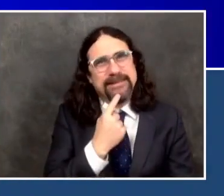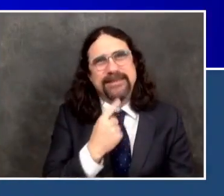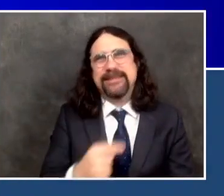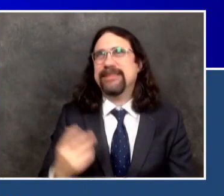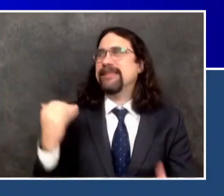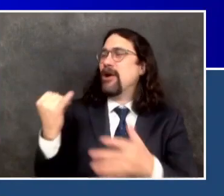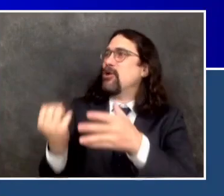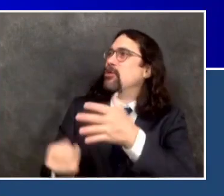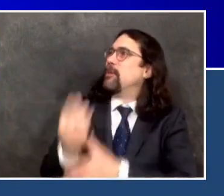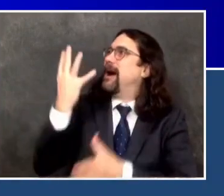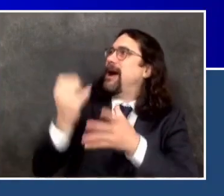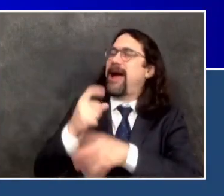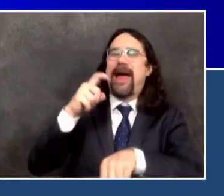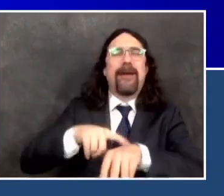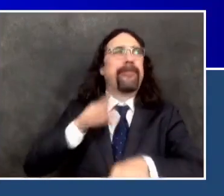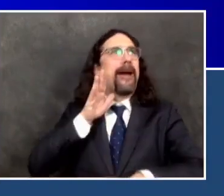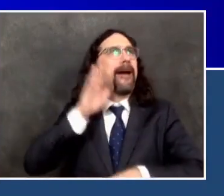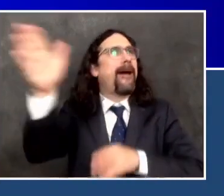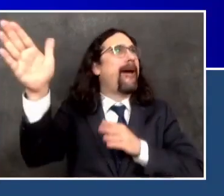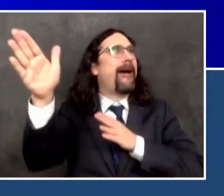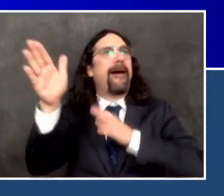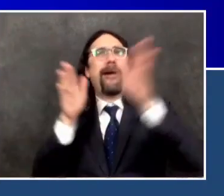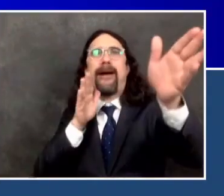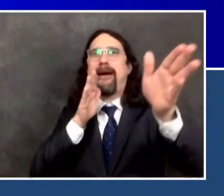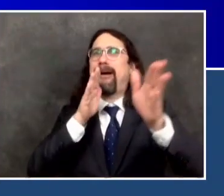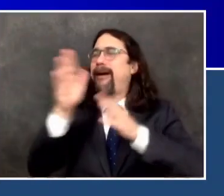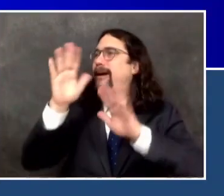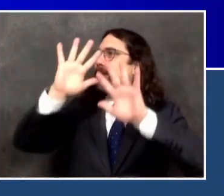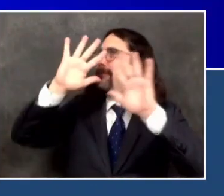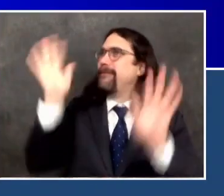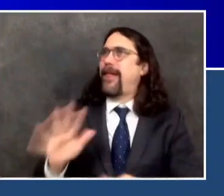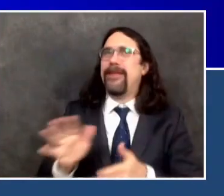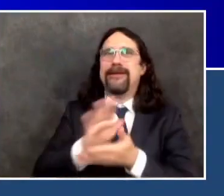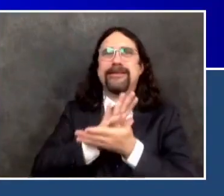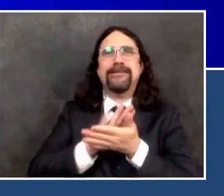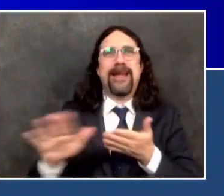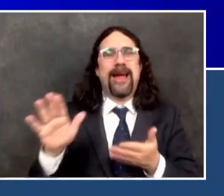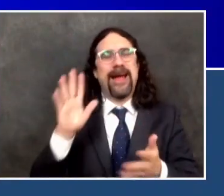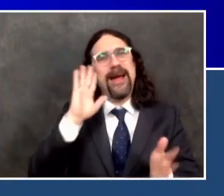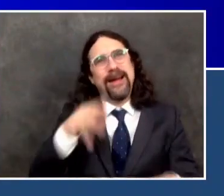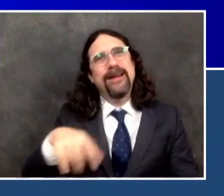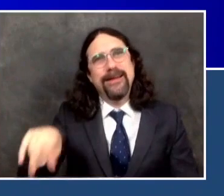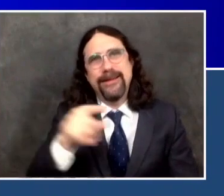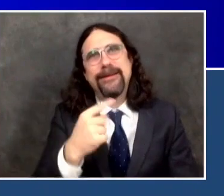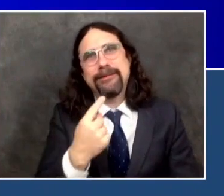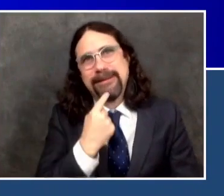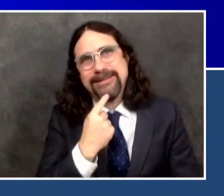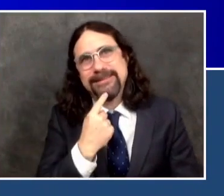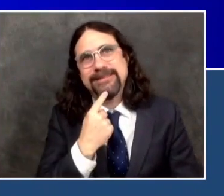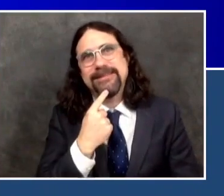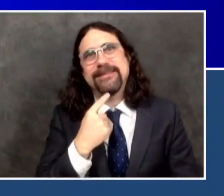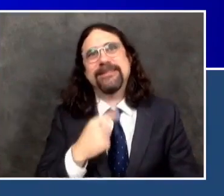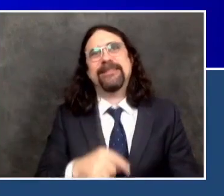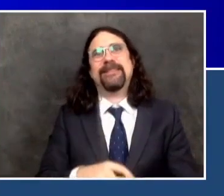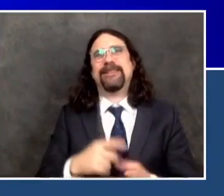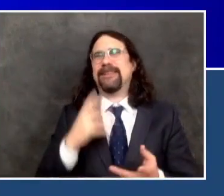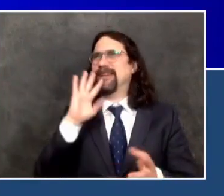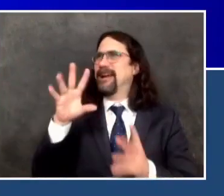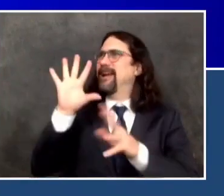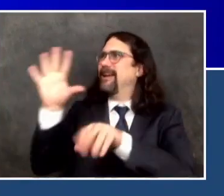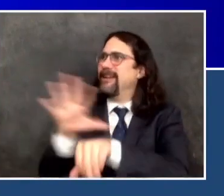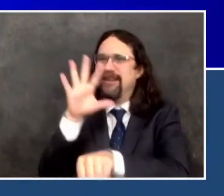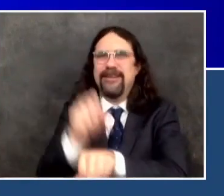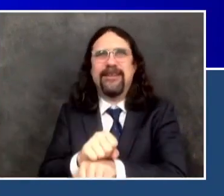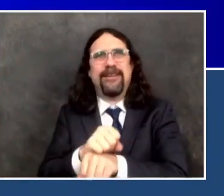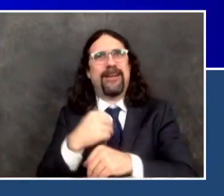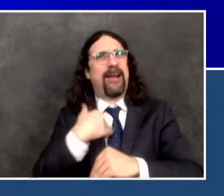the street fairs, the festivals, parades, outdoor concerts, outdoor plays, things that are really a beautiful part